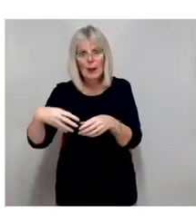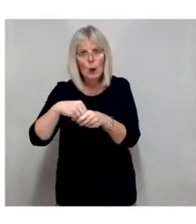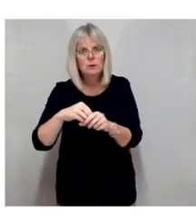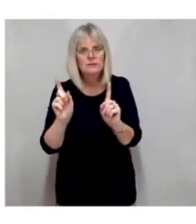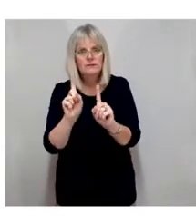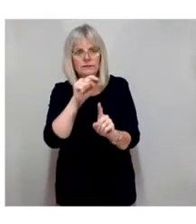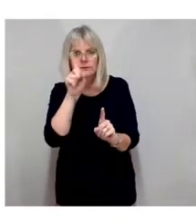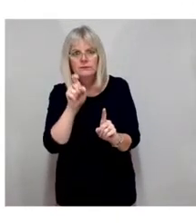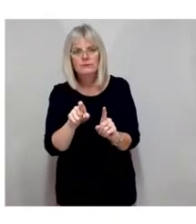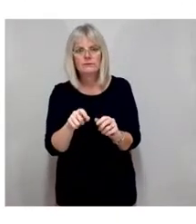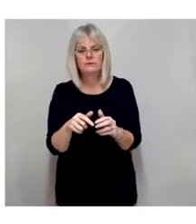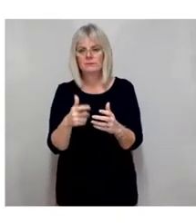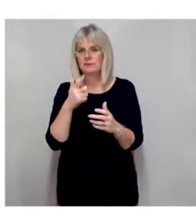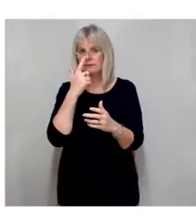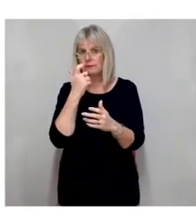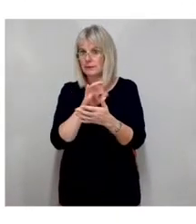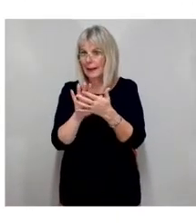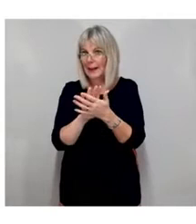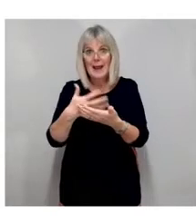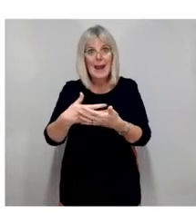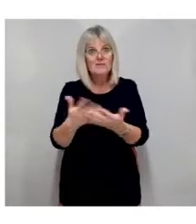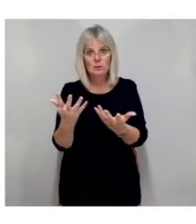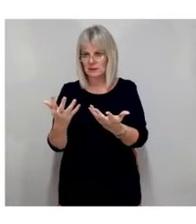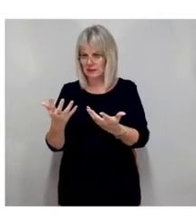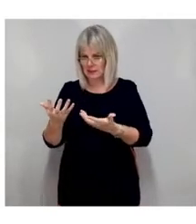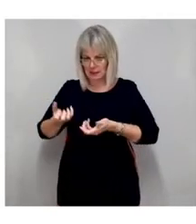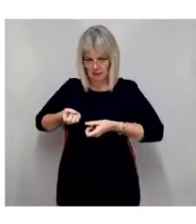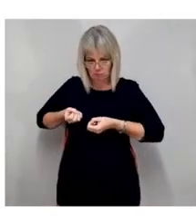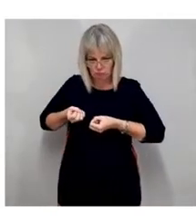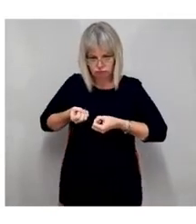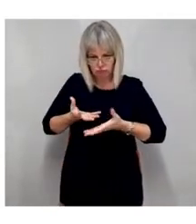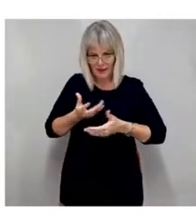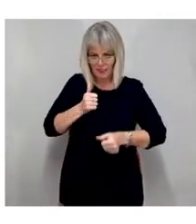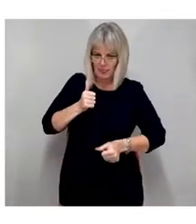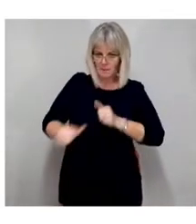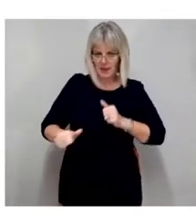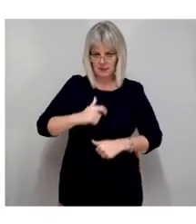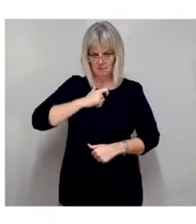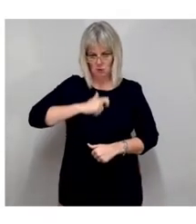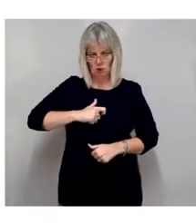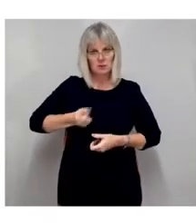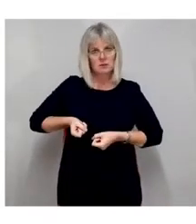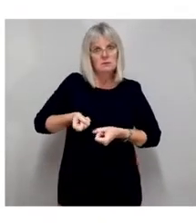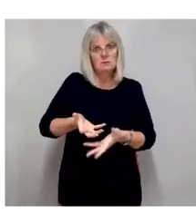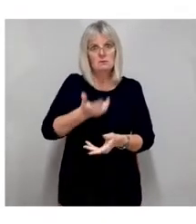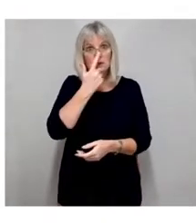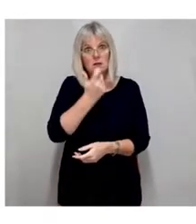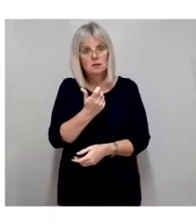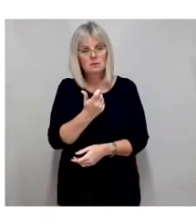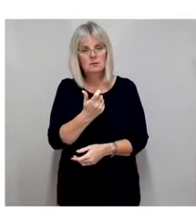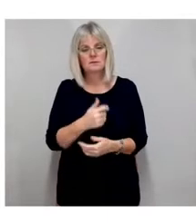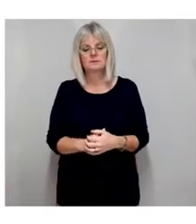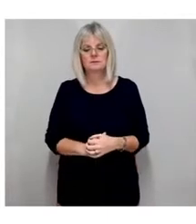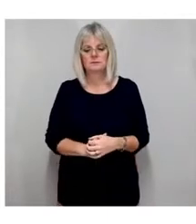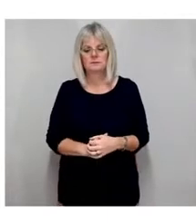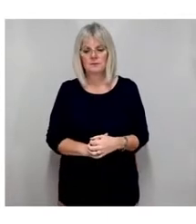to bring their best version to work? Becomes legitimate conversations every single day. So I do think